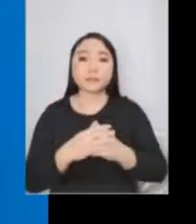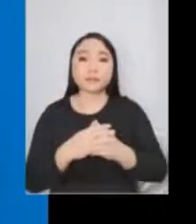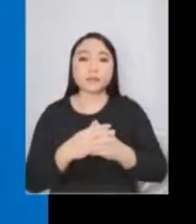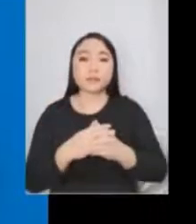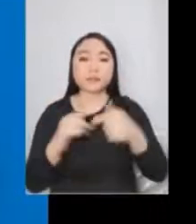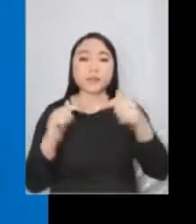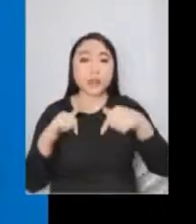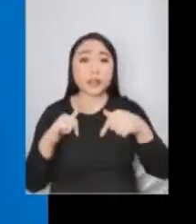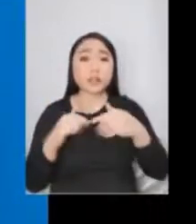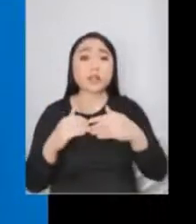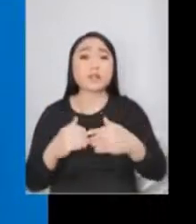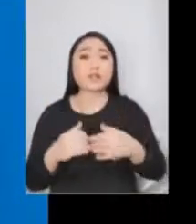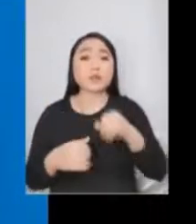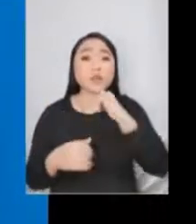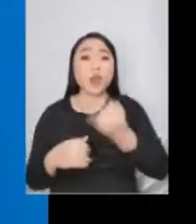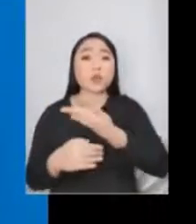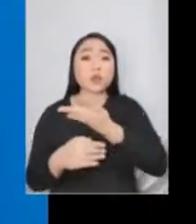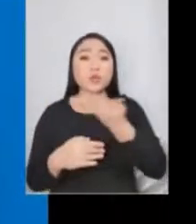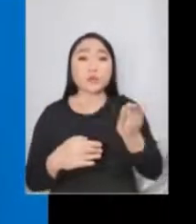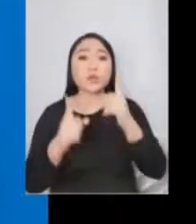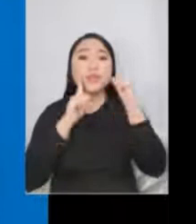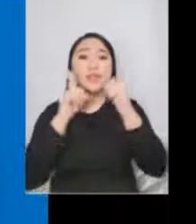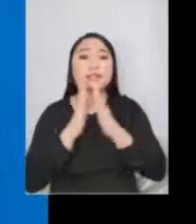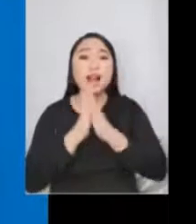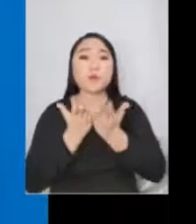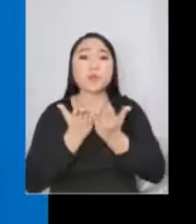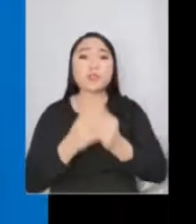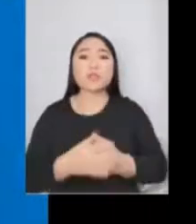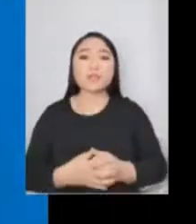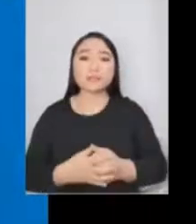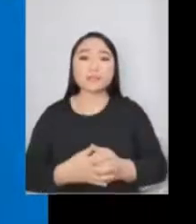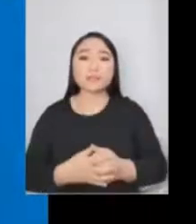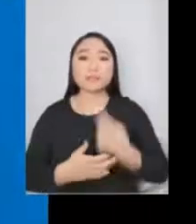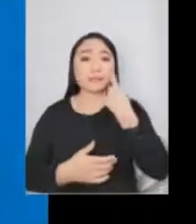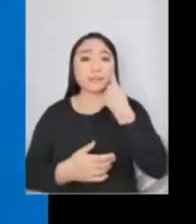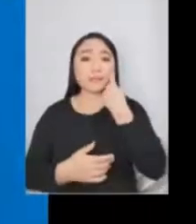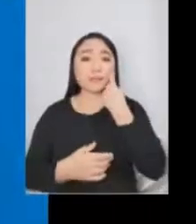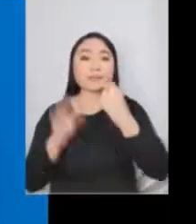orientation. Narito po ako para ipakilala sa inyo si Starbucks.